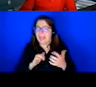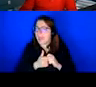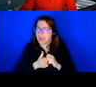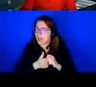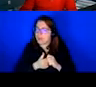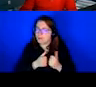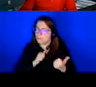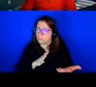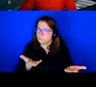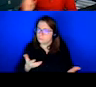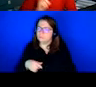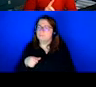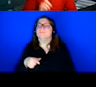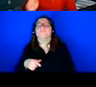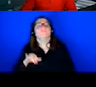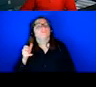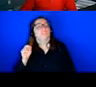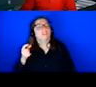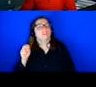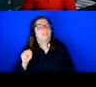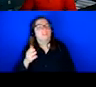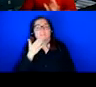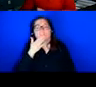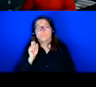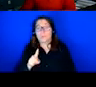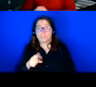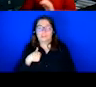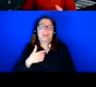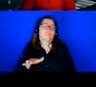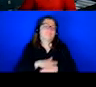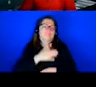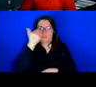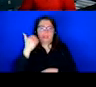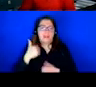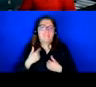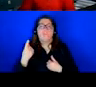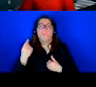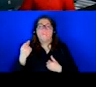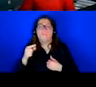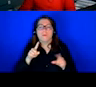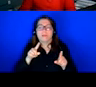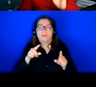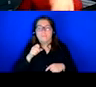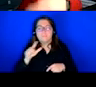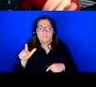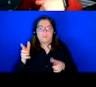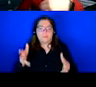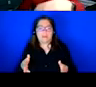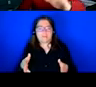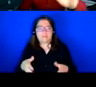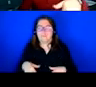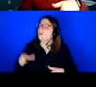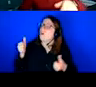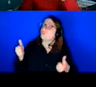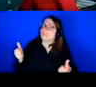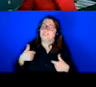That's a great question. And I'm going to think about that. I totally forgot. I have one more poll left before I know it's okay. Well, great. But like, we'll answer